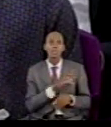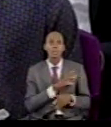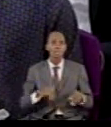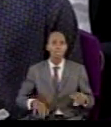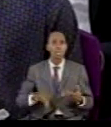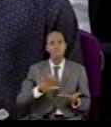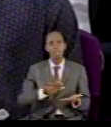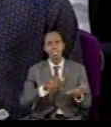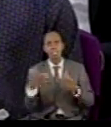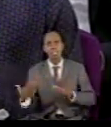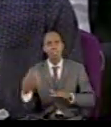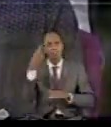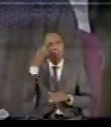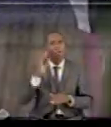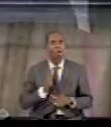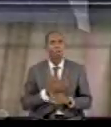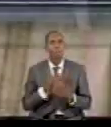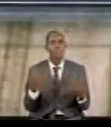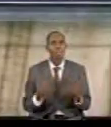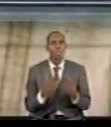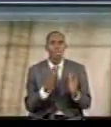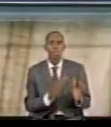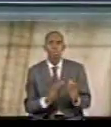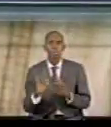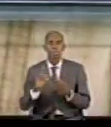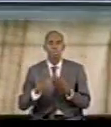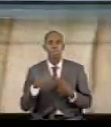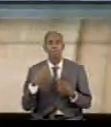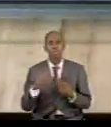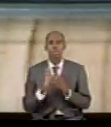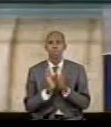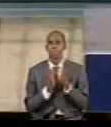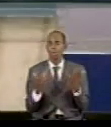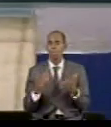sins according to the scriptures. Verse